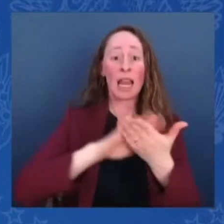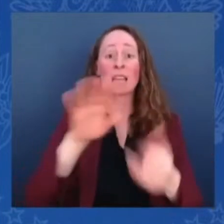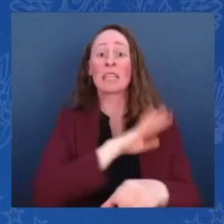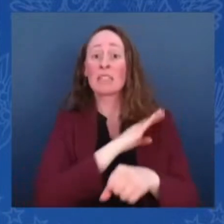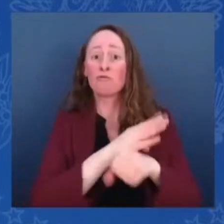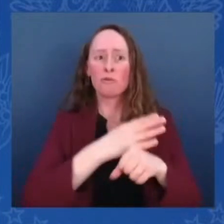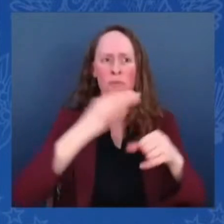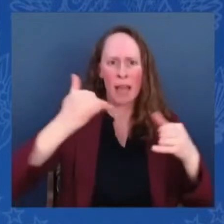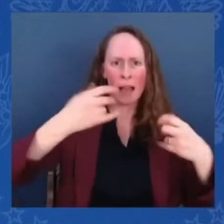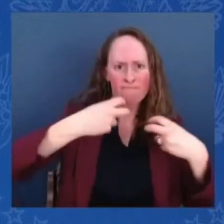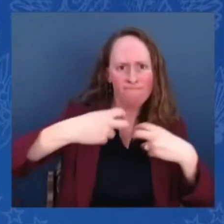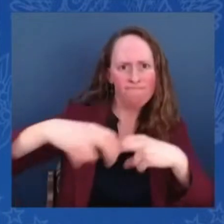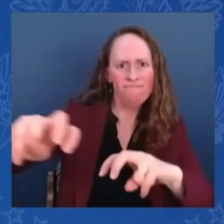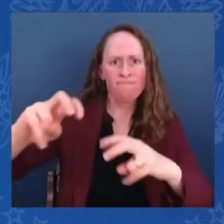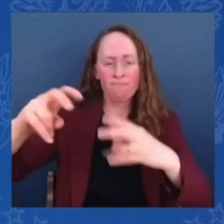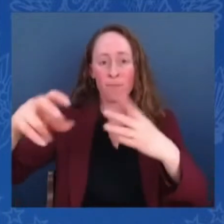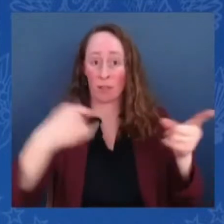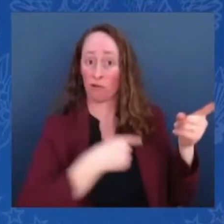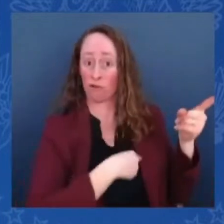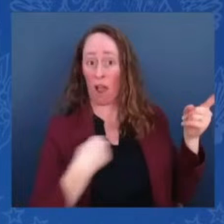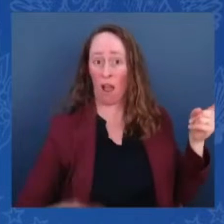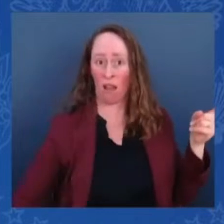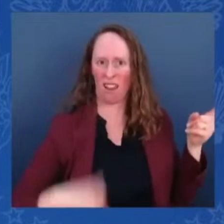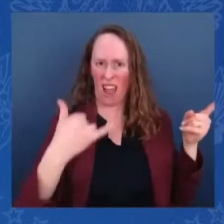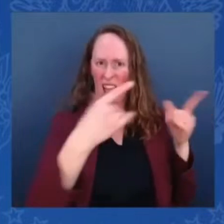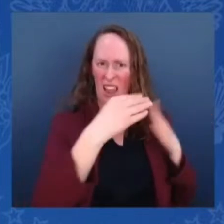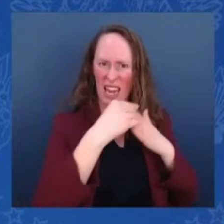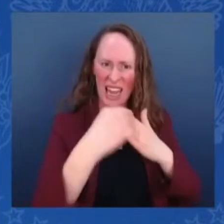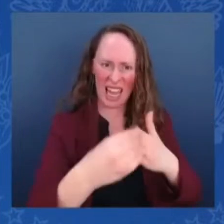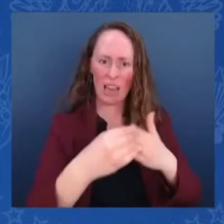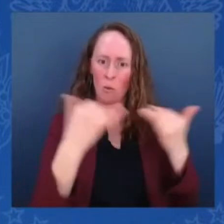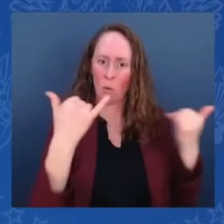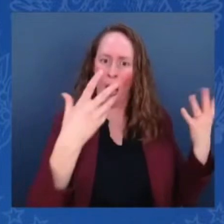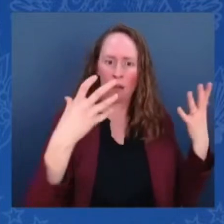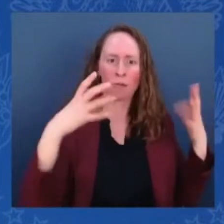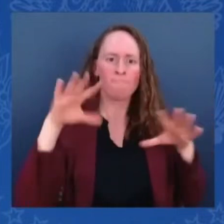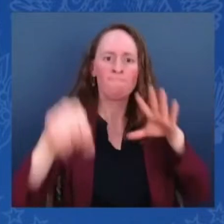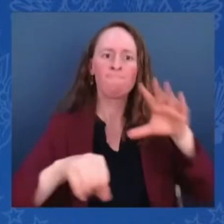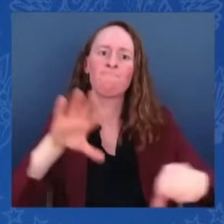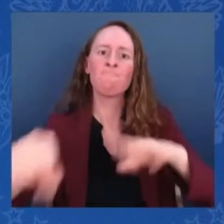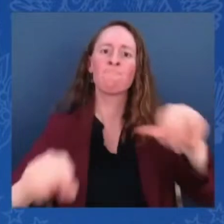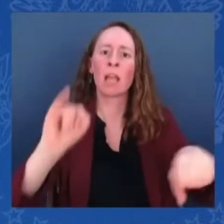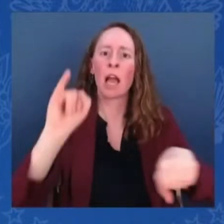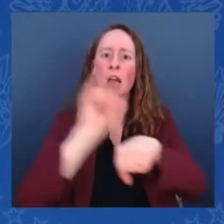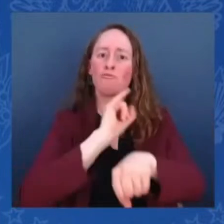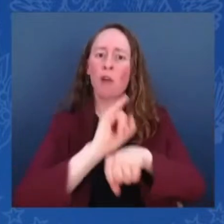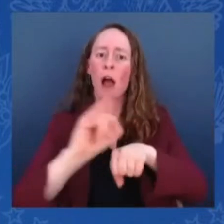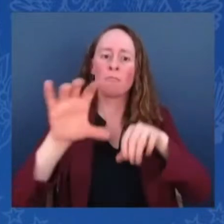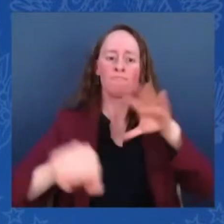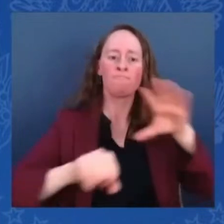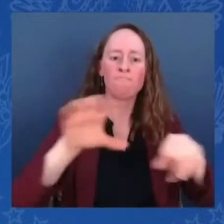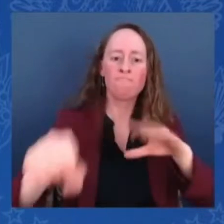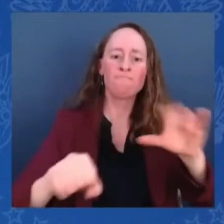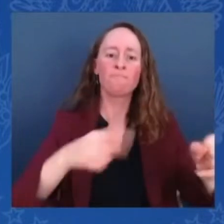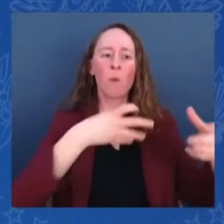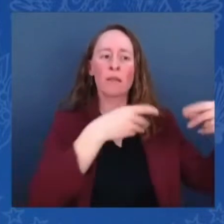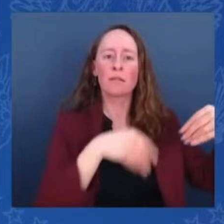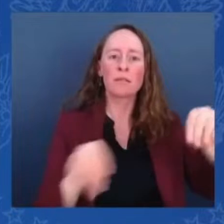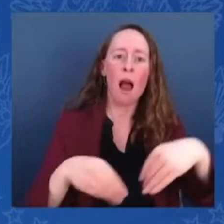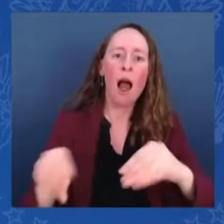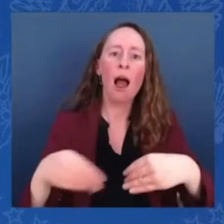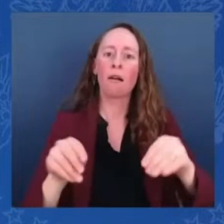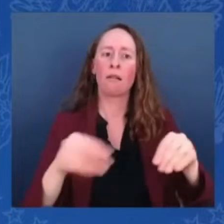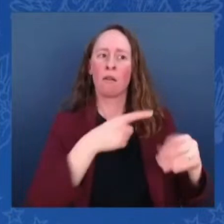is trying to dominate the clean energy, manufacturing, critical materials, supply chains. They want to capture the market of the future and create